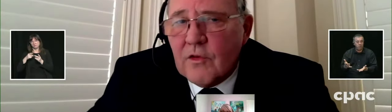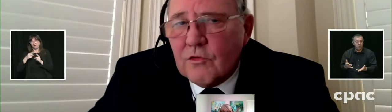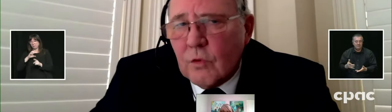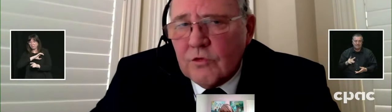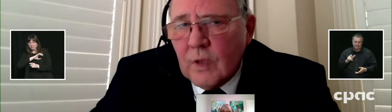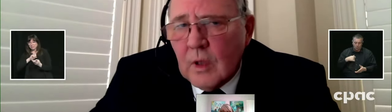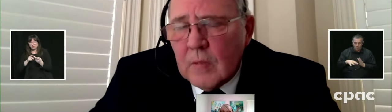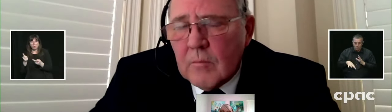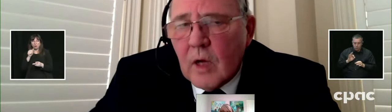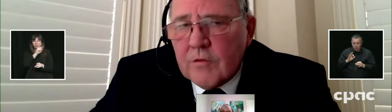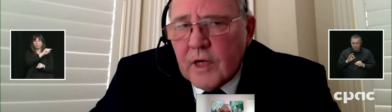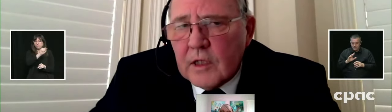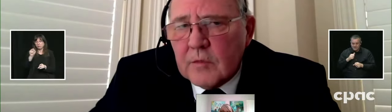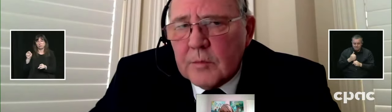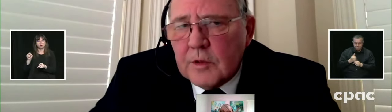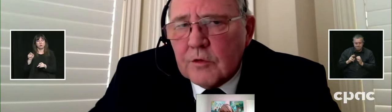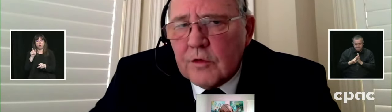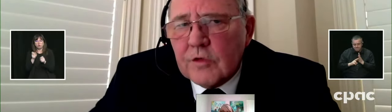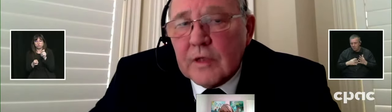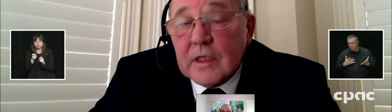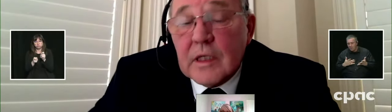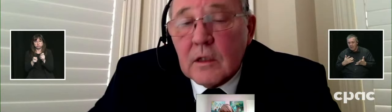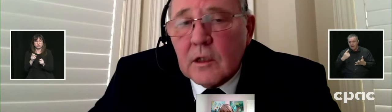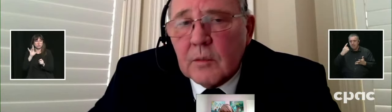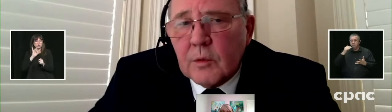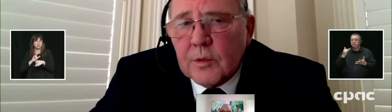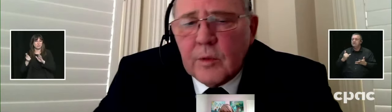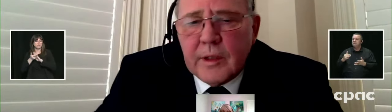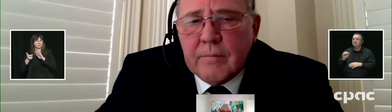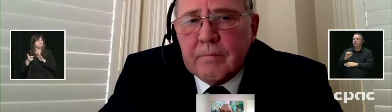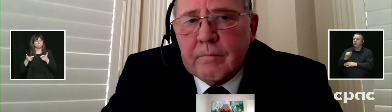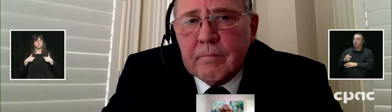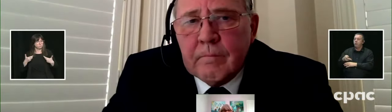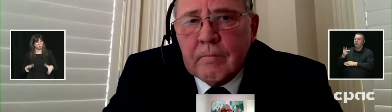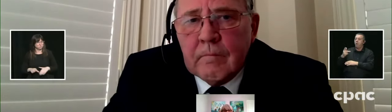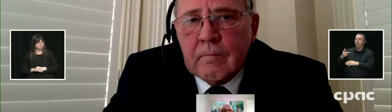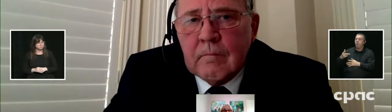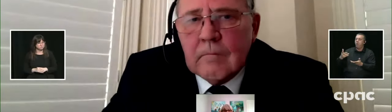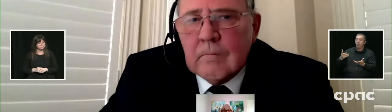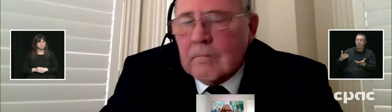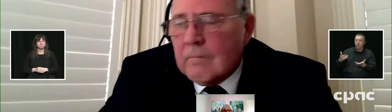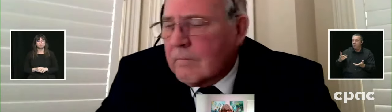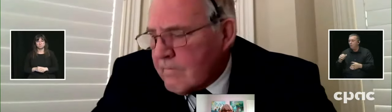other source, and modifying them to be used in this illegal and inappropriate way.